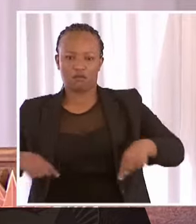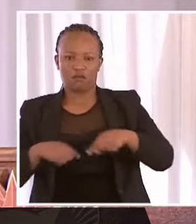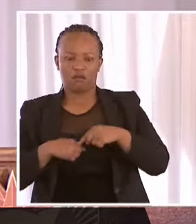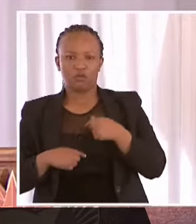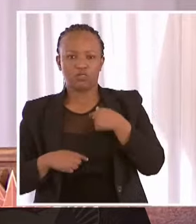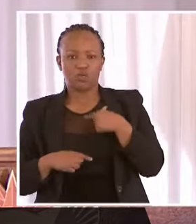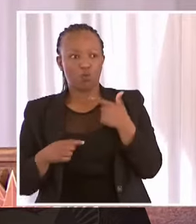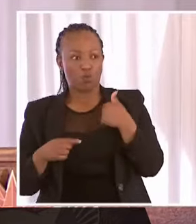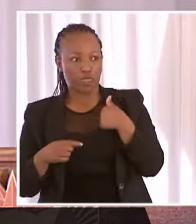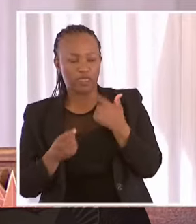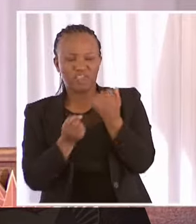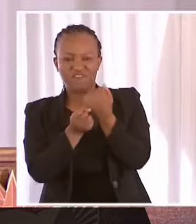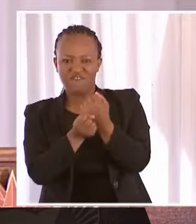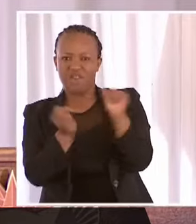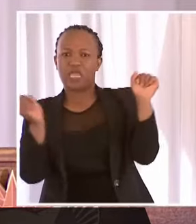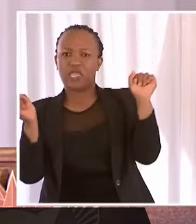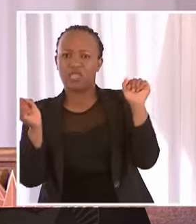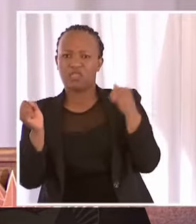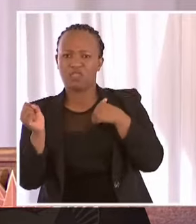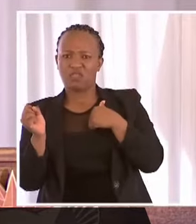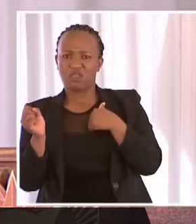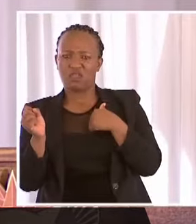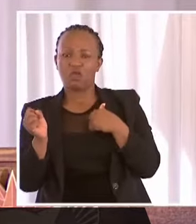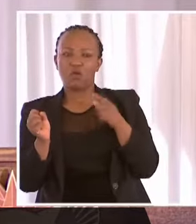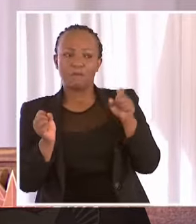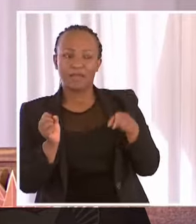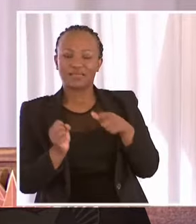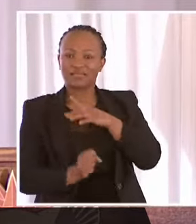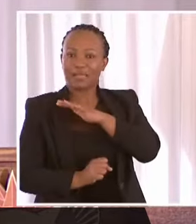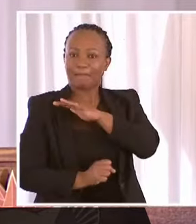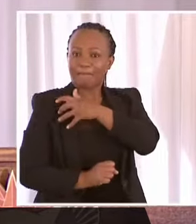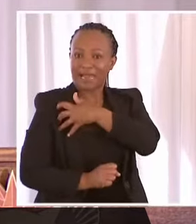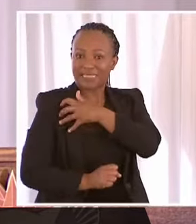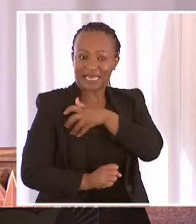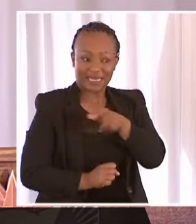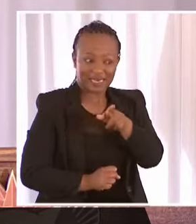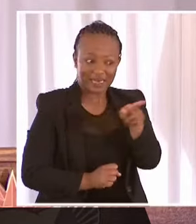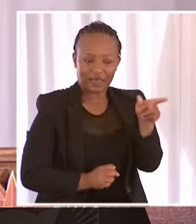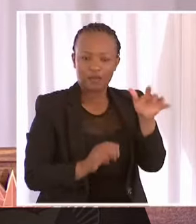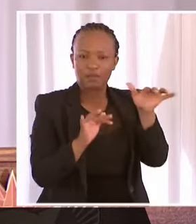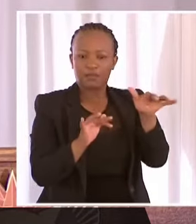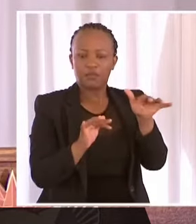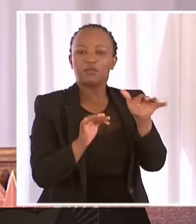free until Palestinian people are free," close quote.